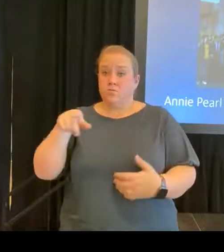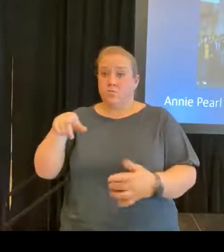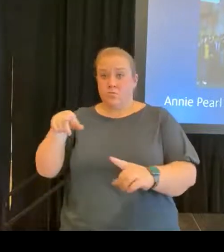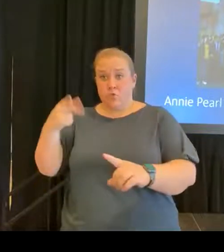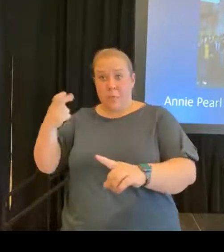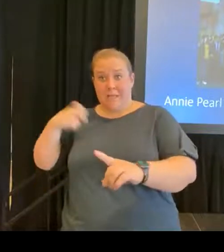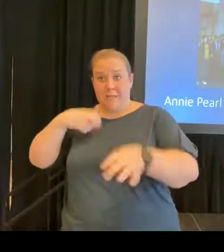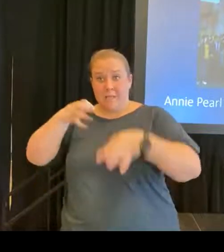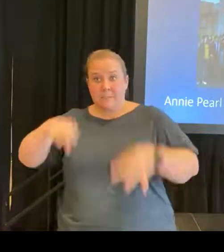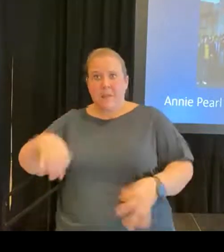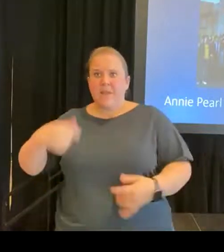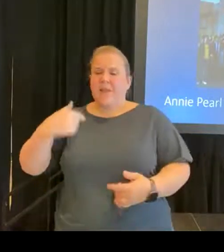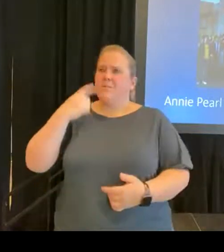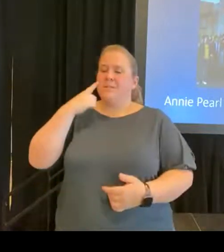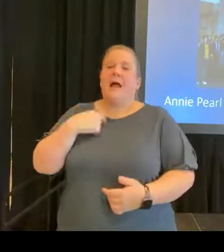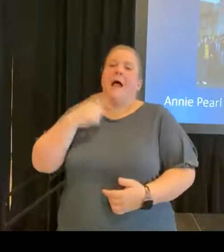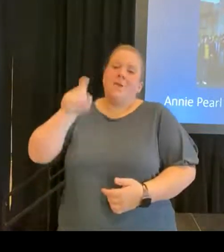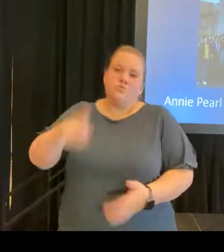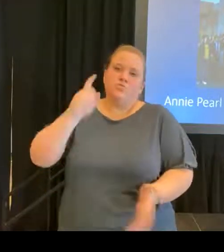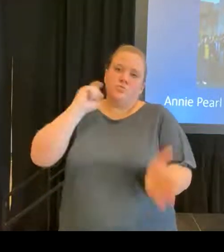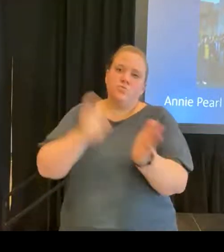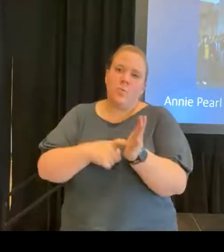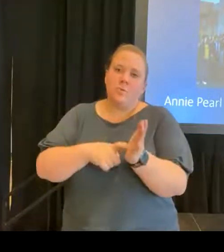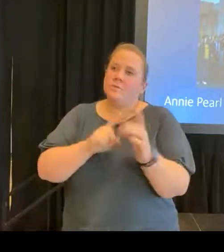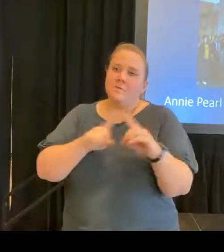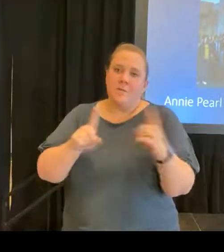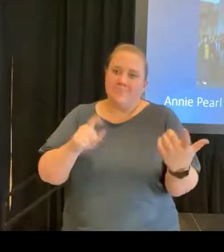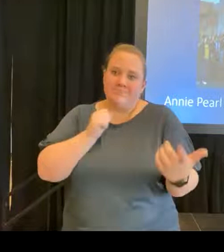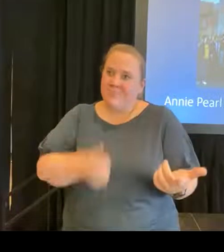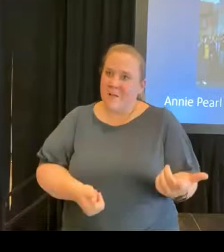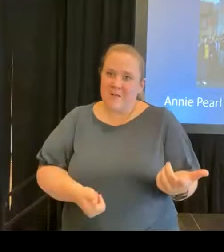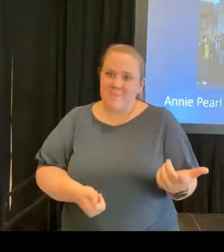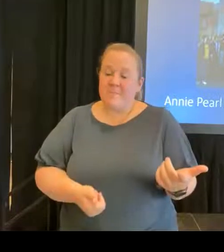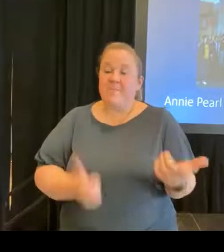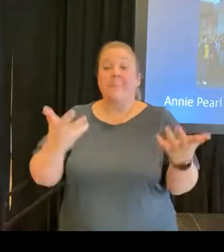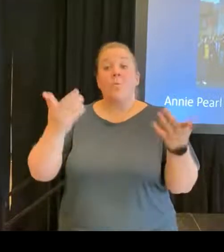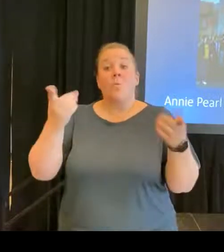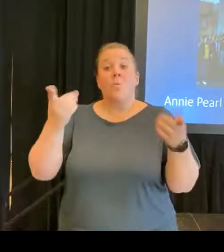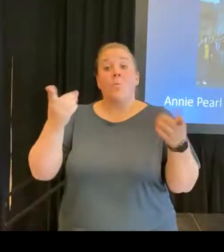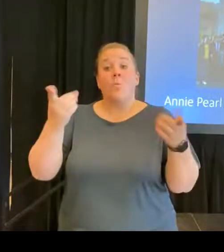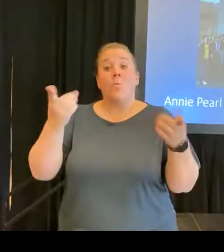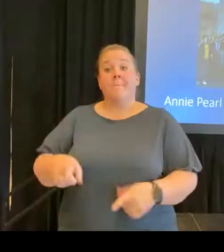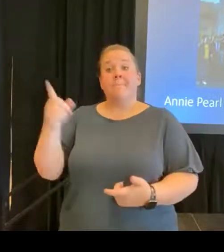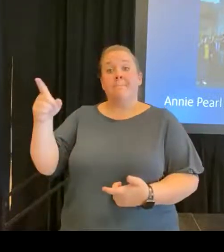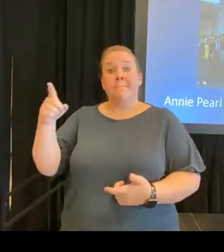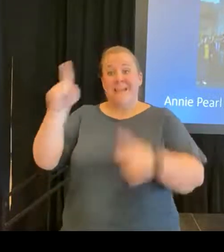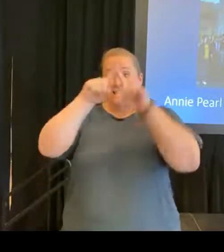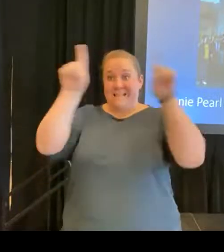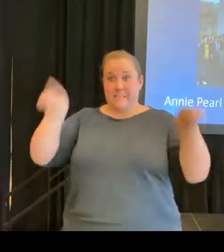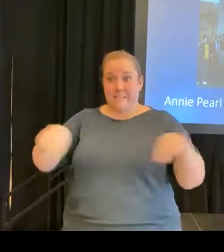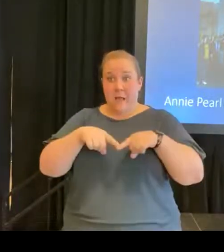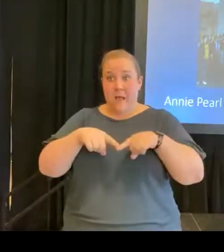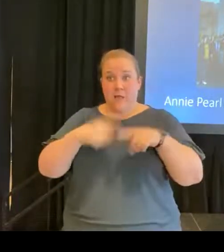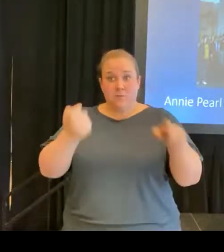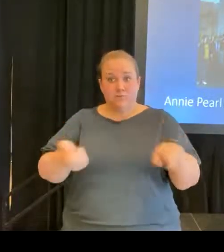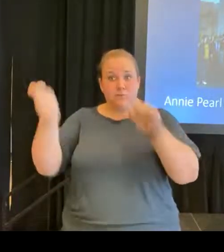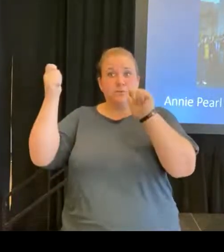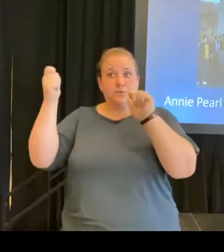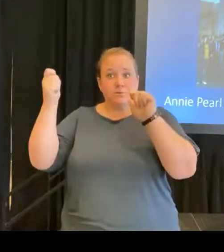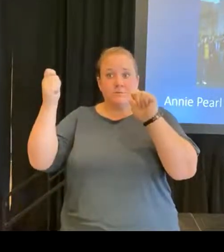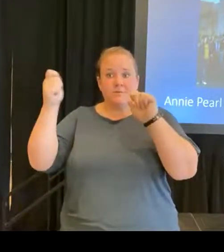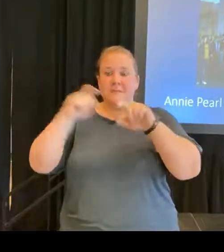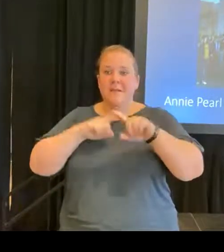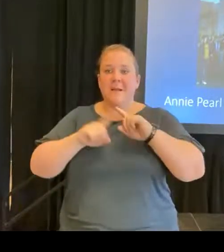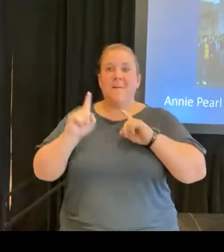me, I thought about it. Now, see, I should have noticed that, but I didn't. But what happened is they taken the signs down, but